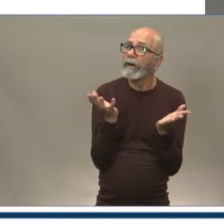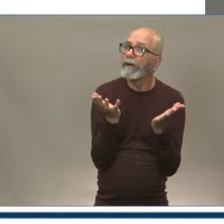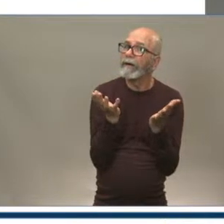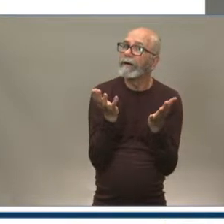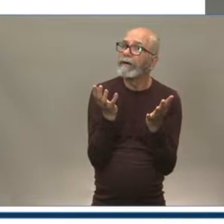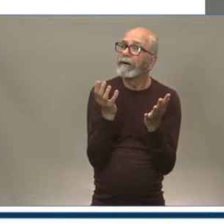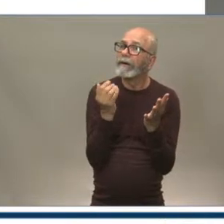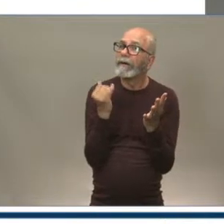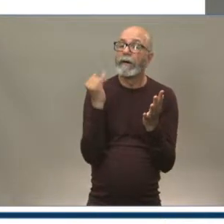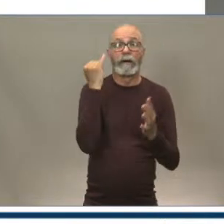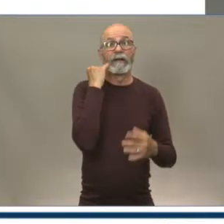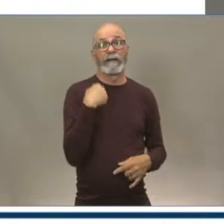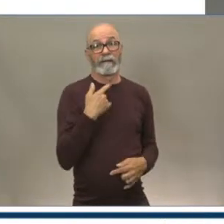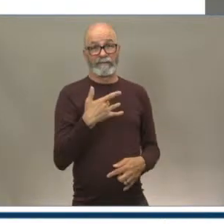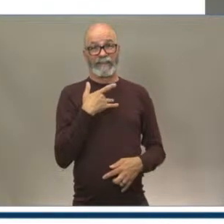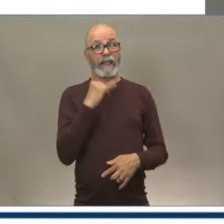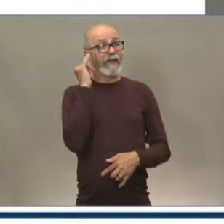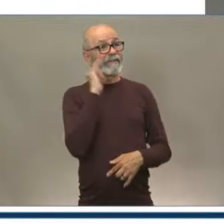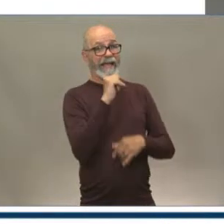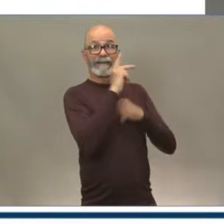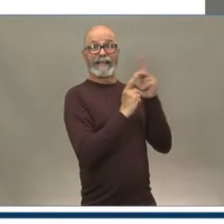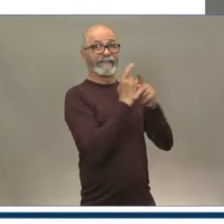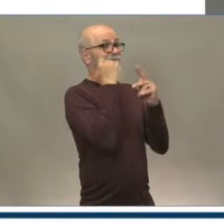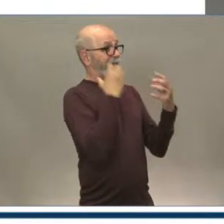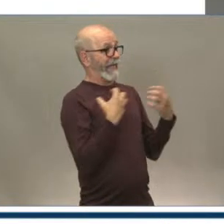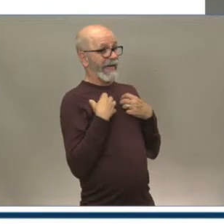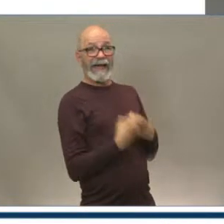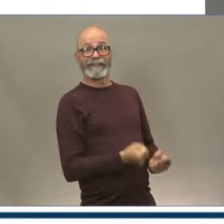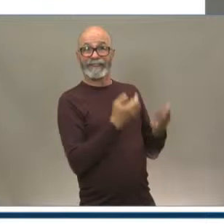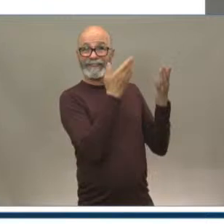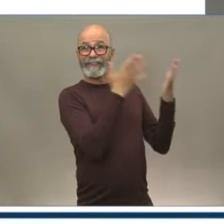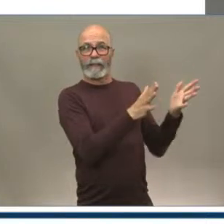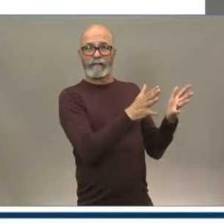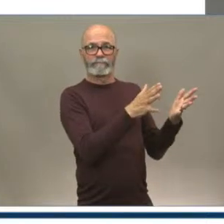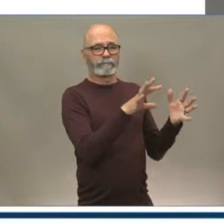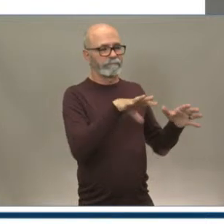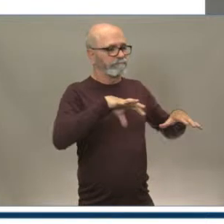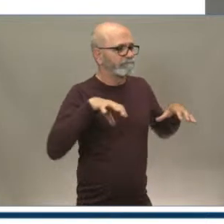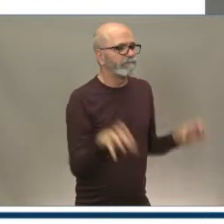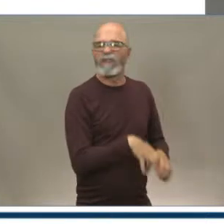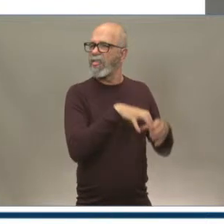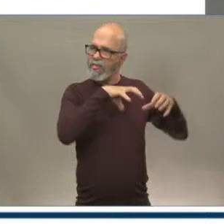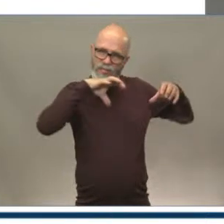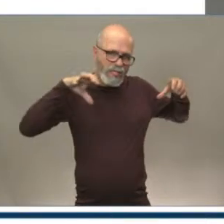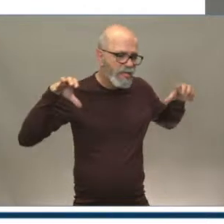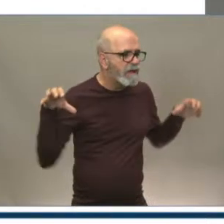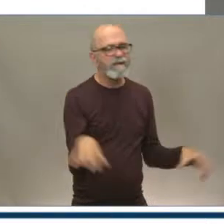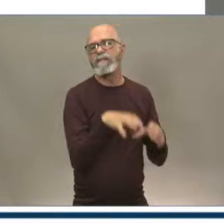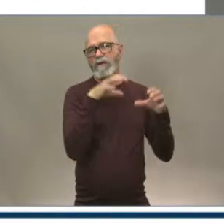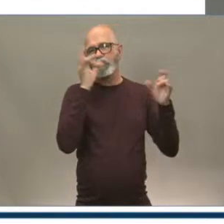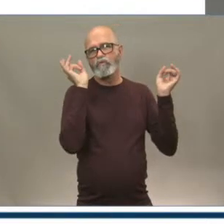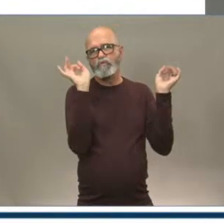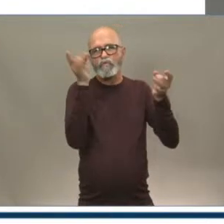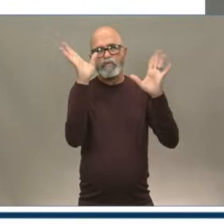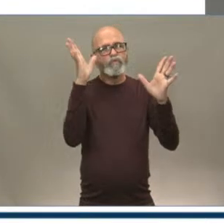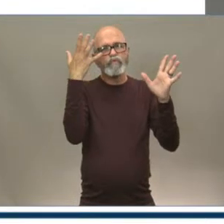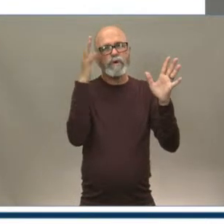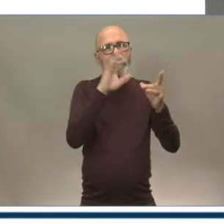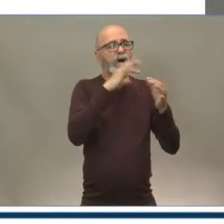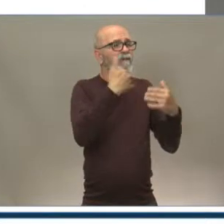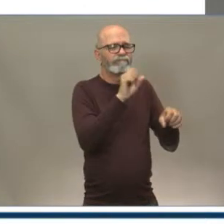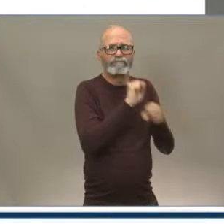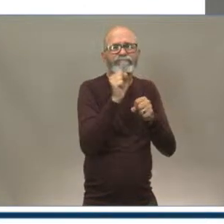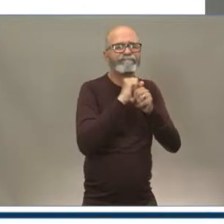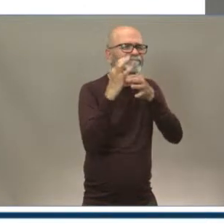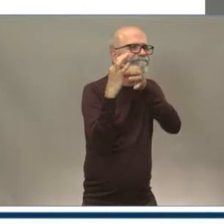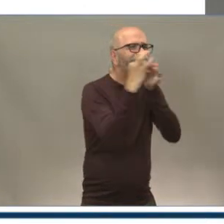health system that is working tremendously hard, that is working in an amazingly collaborative way. We're looking at